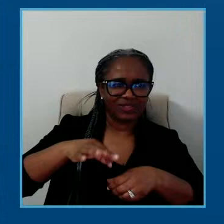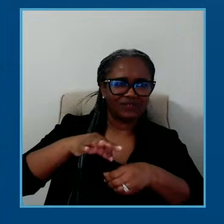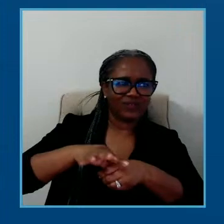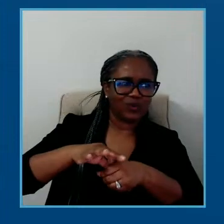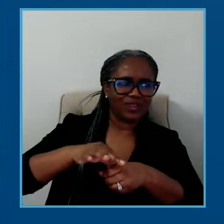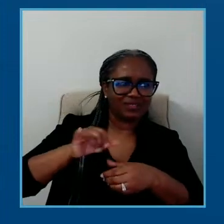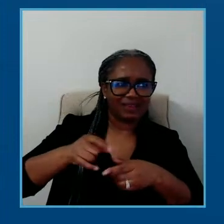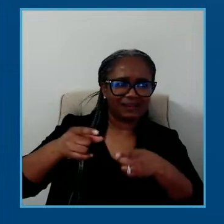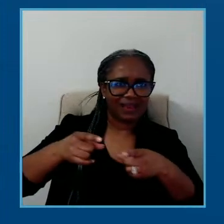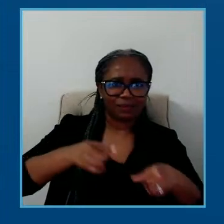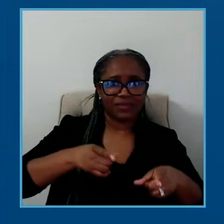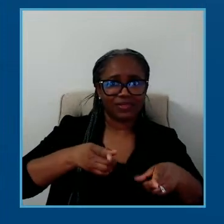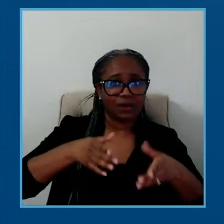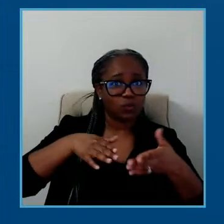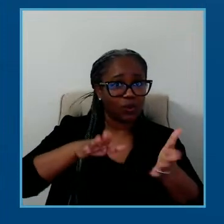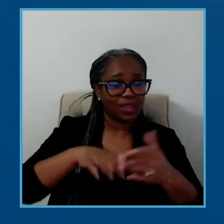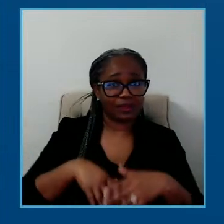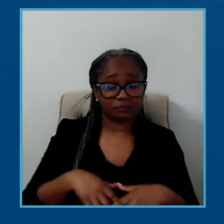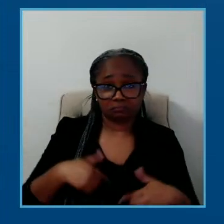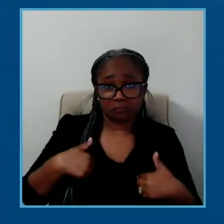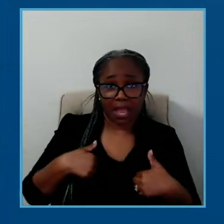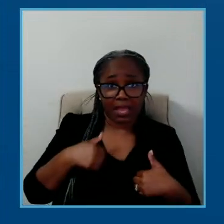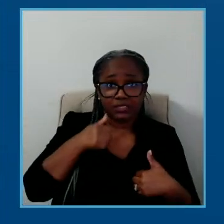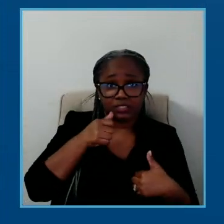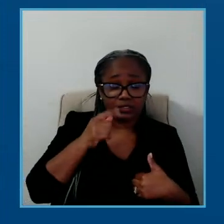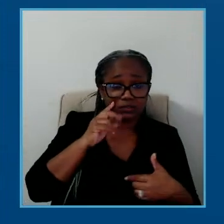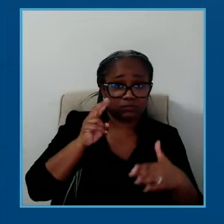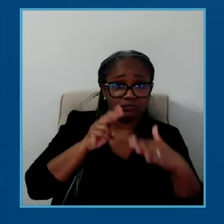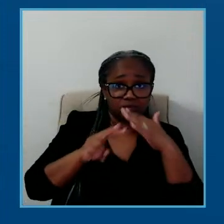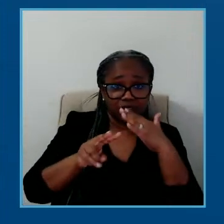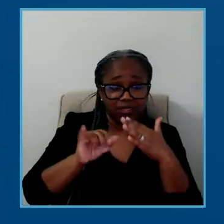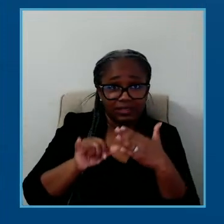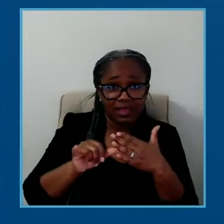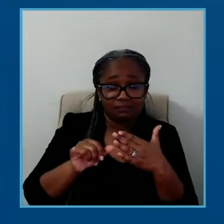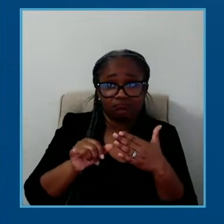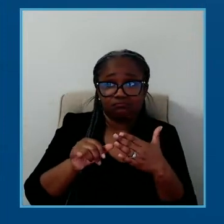that time, had I seen it, I